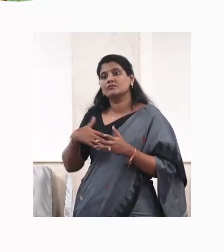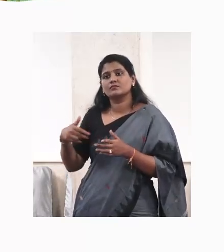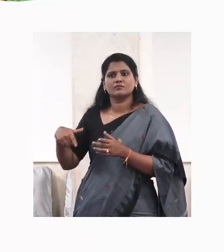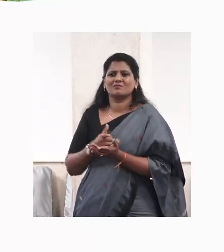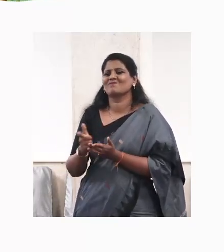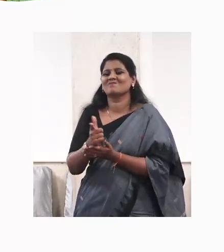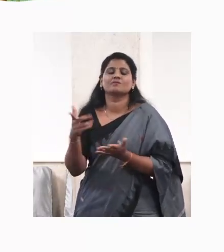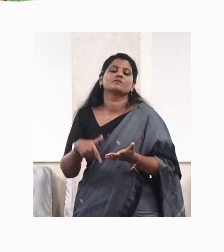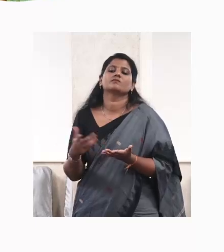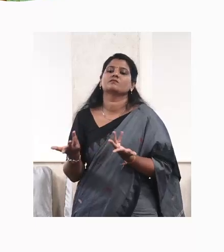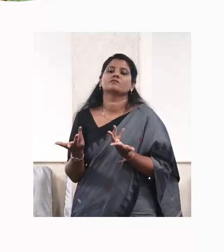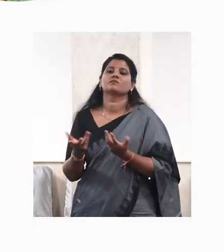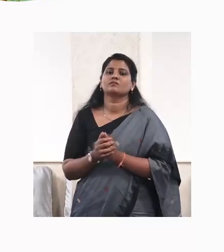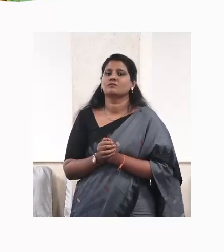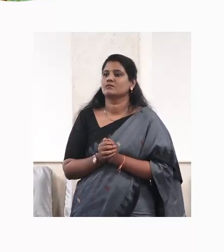that?